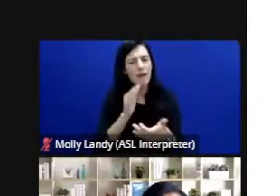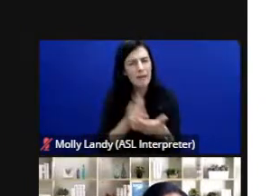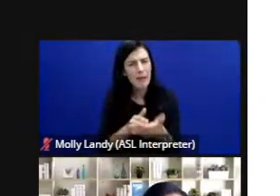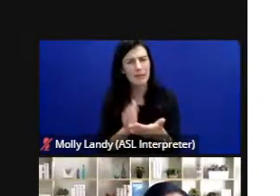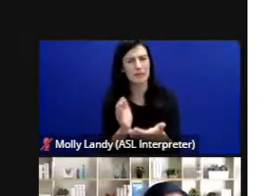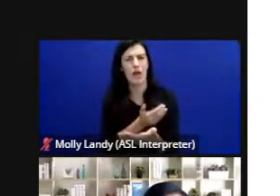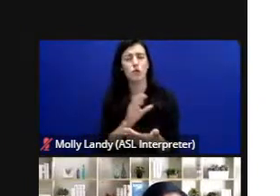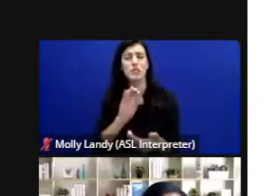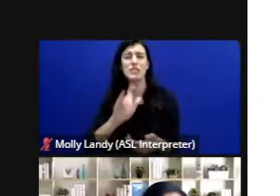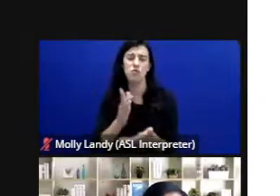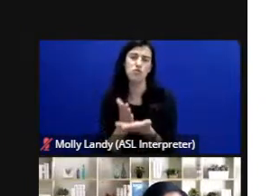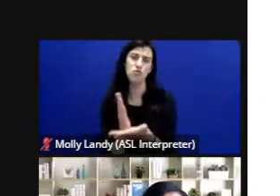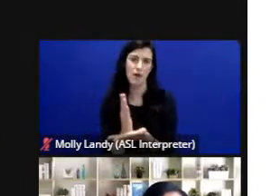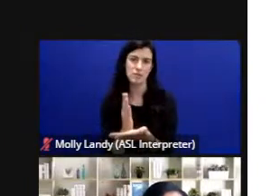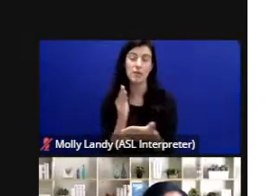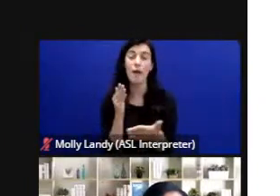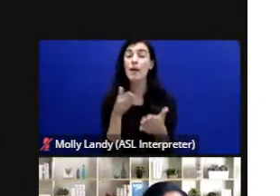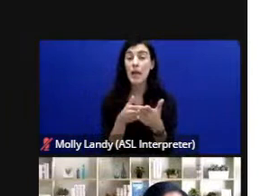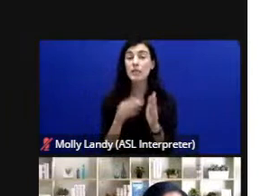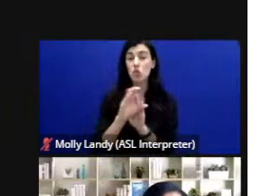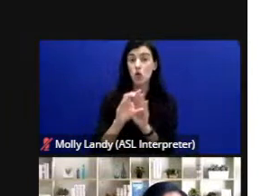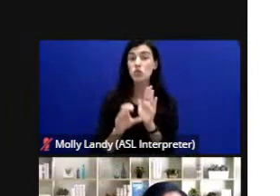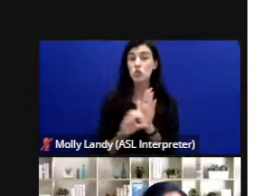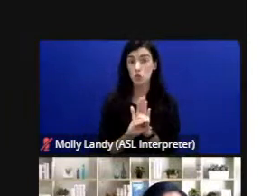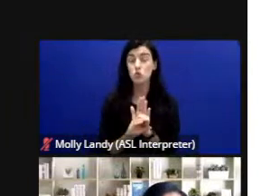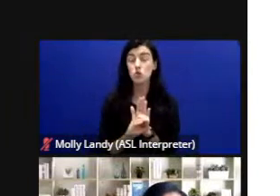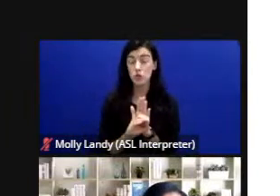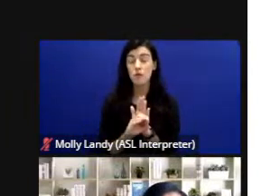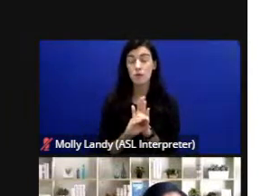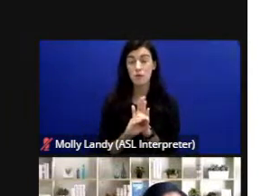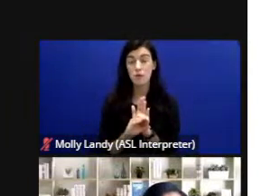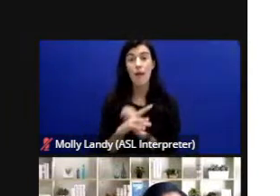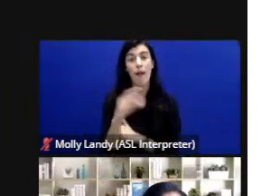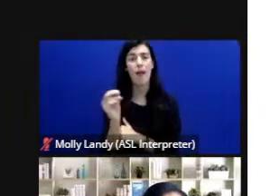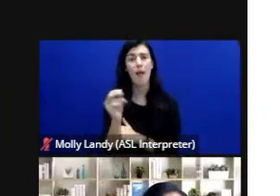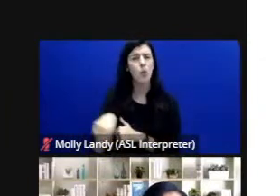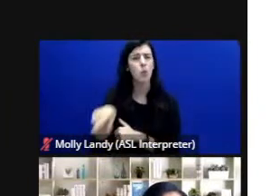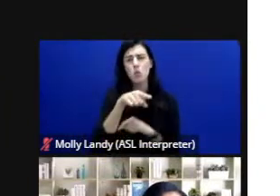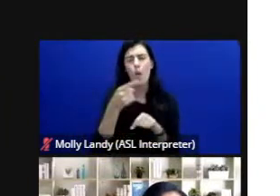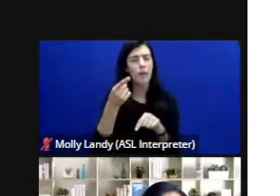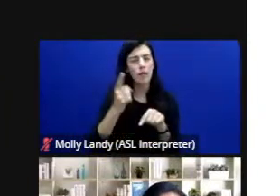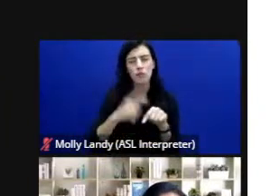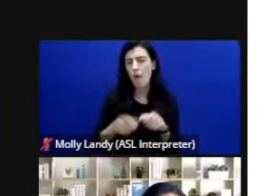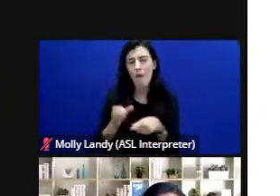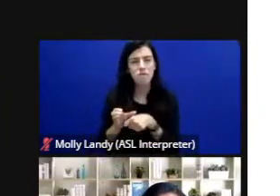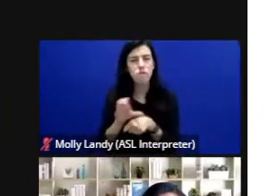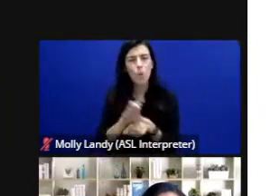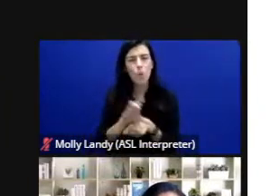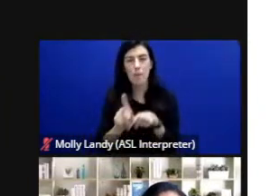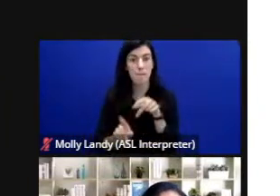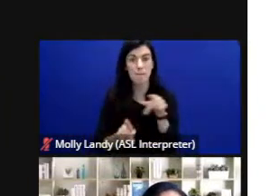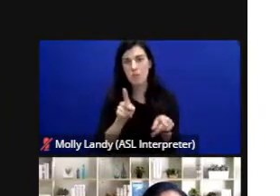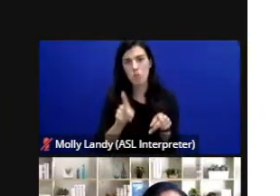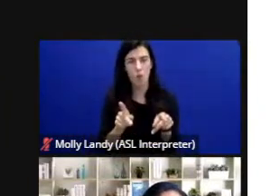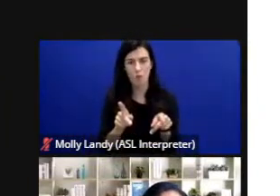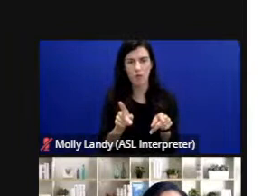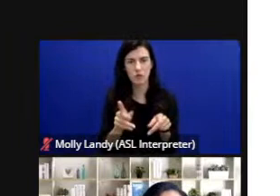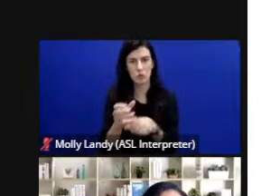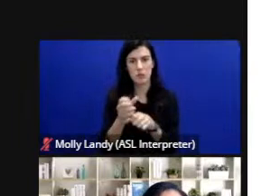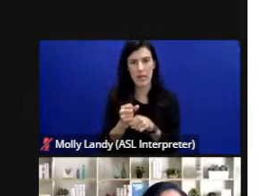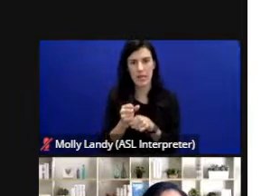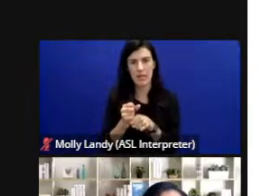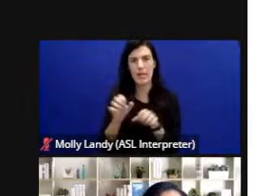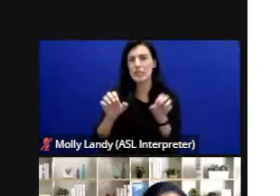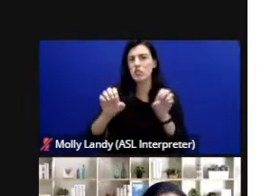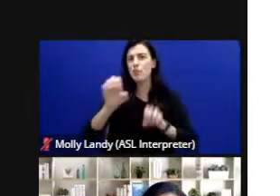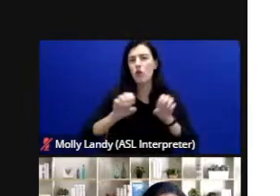is against the Constitution, and you cannot force people to take an experimental